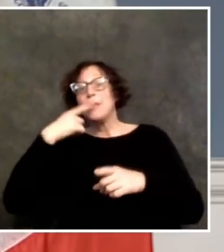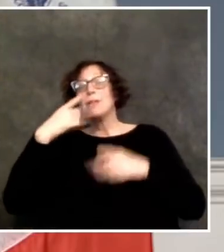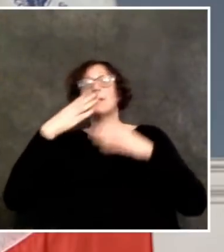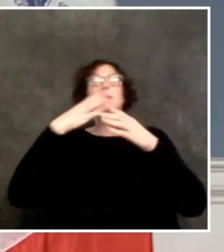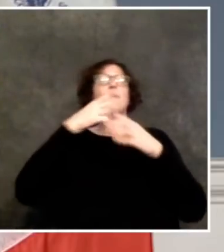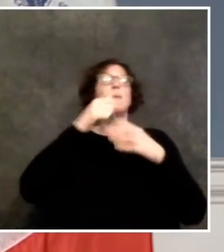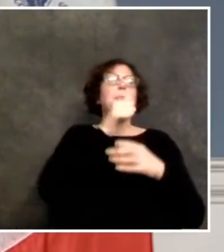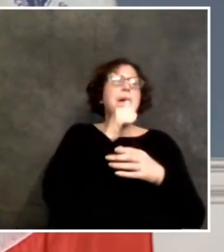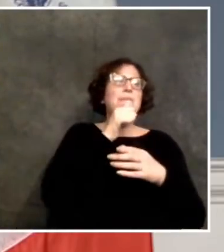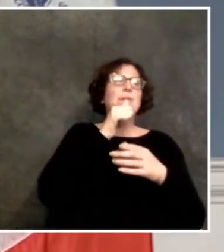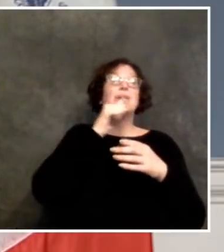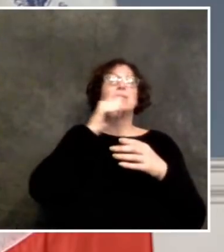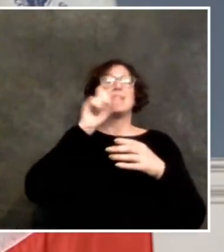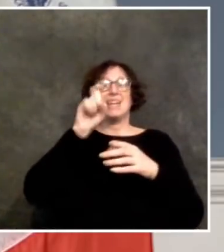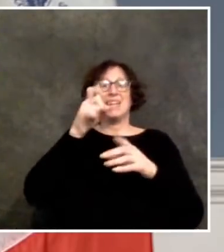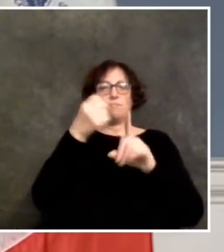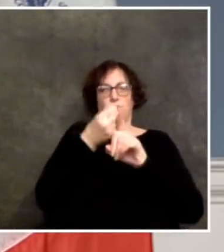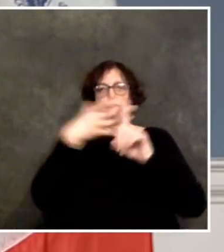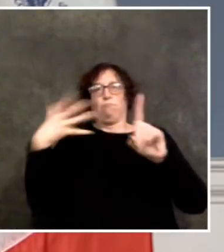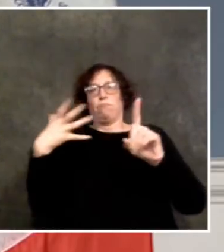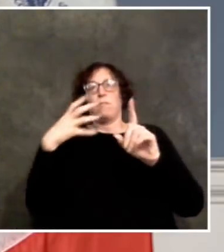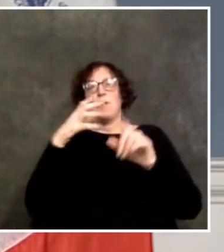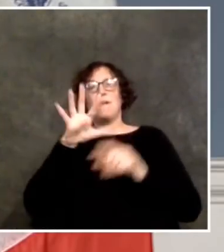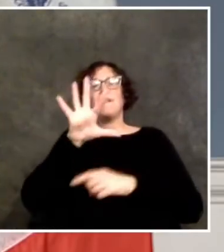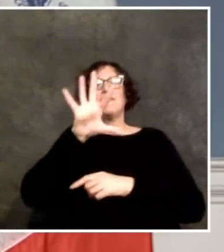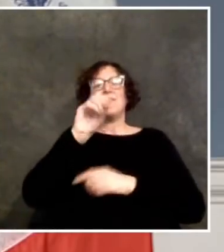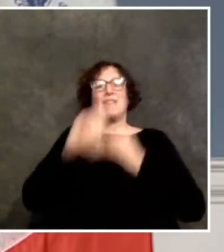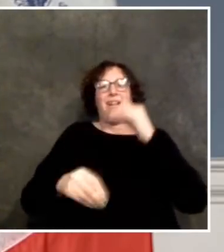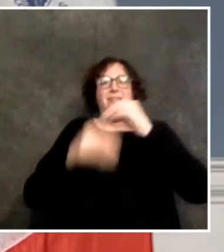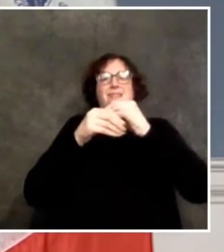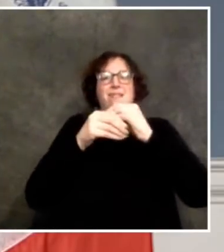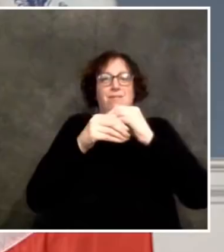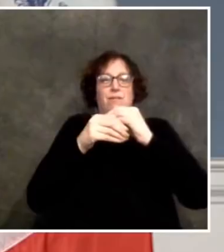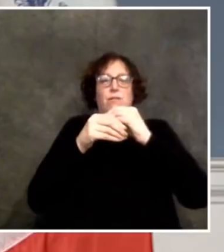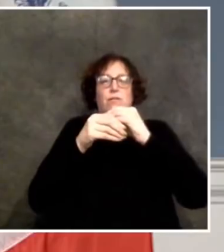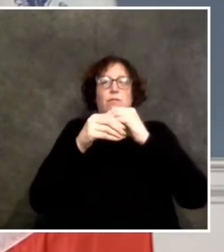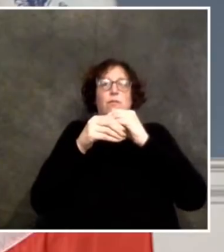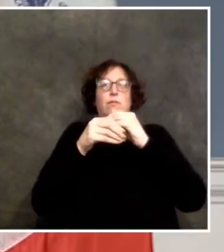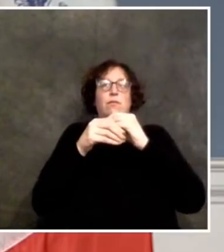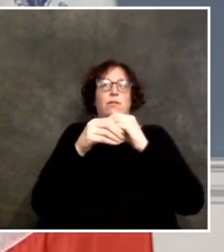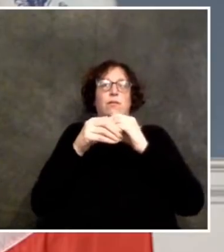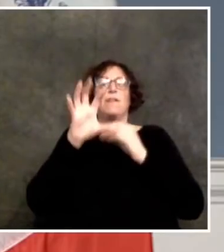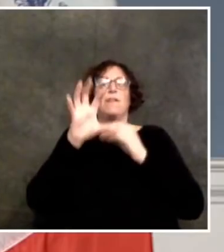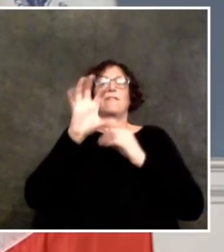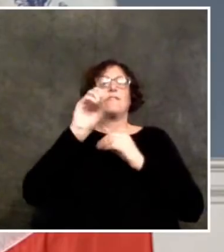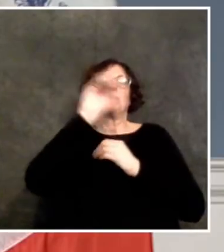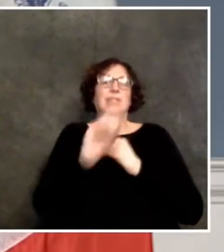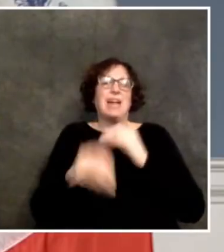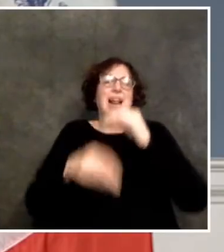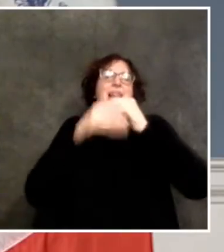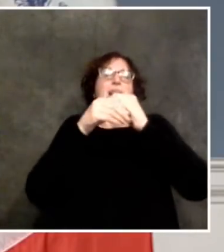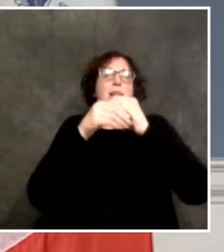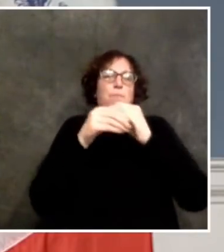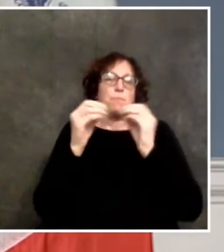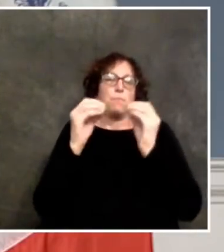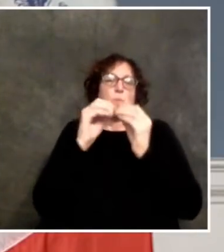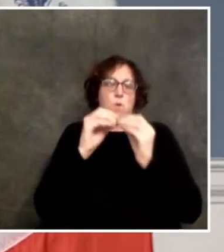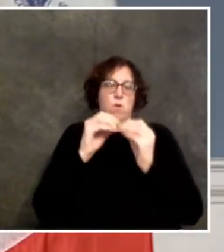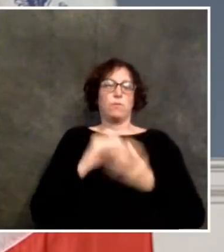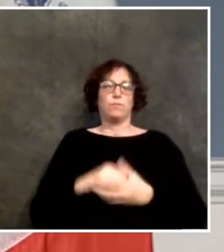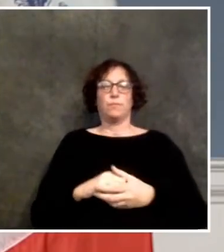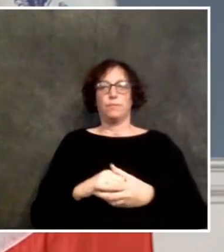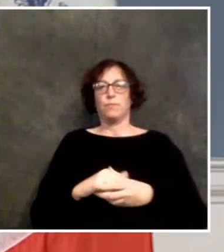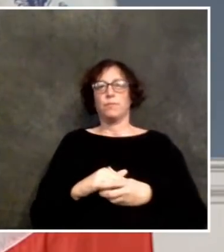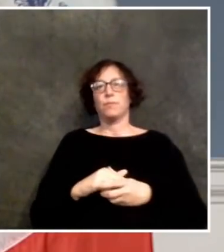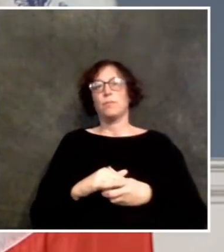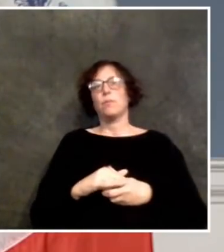within their building, within their campus. Again, for the purpose of expanding ICU beds. So I think your question suggests